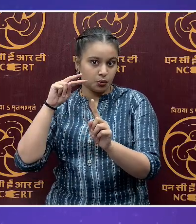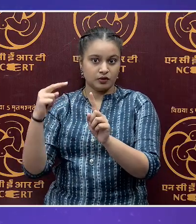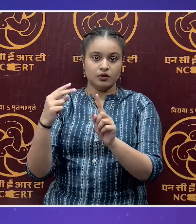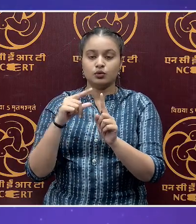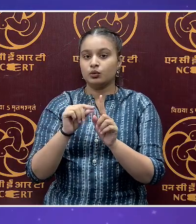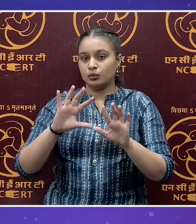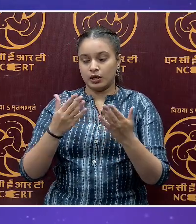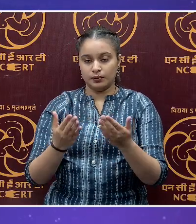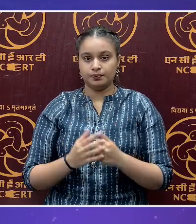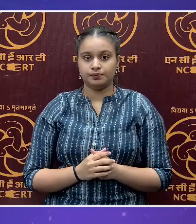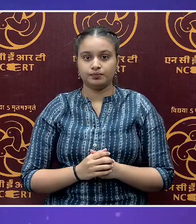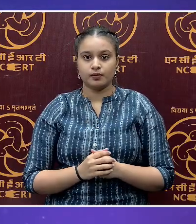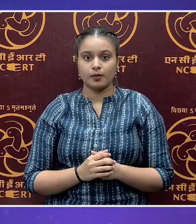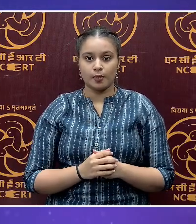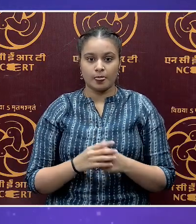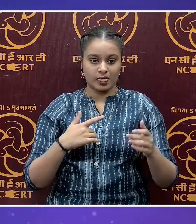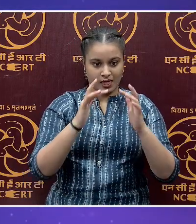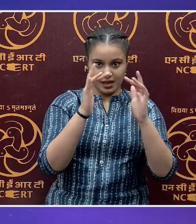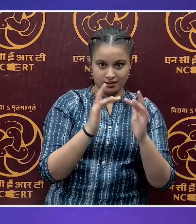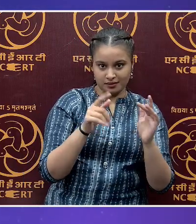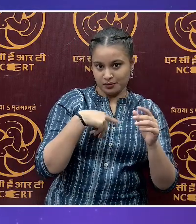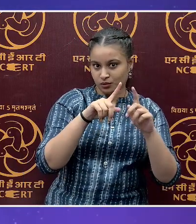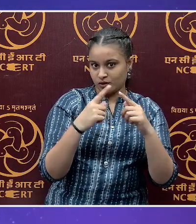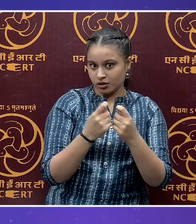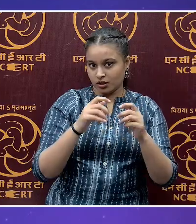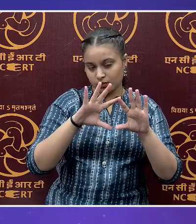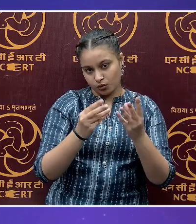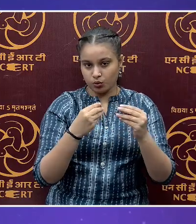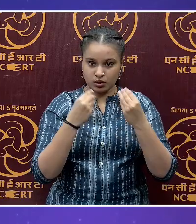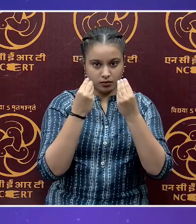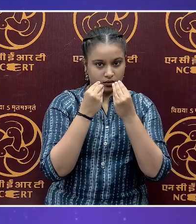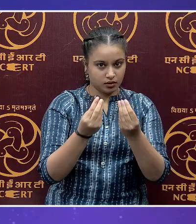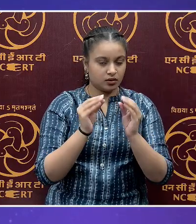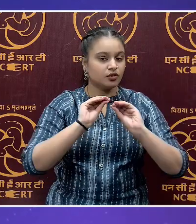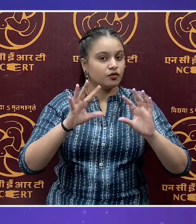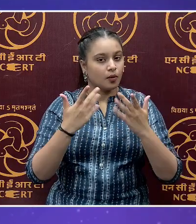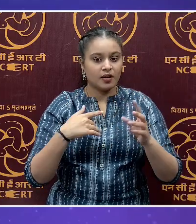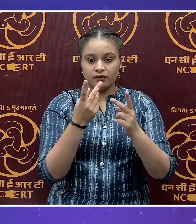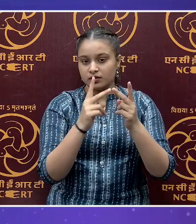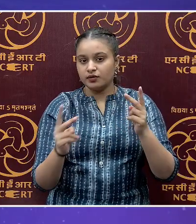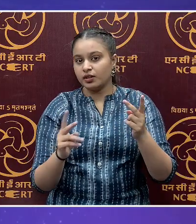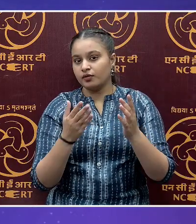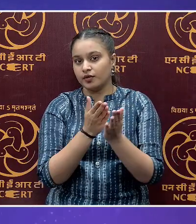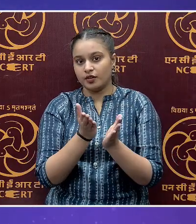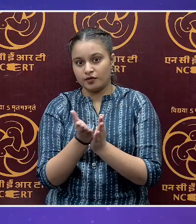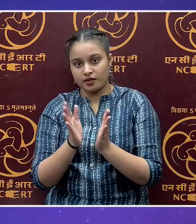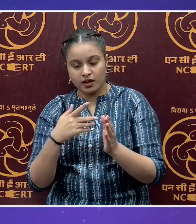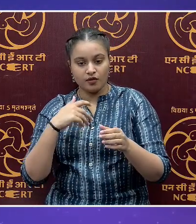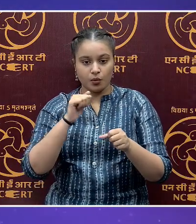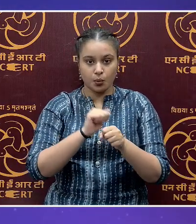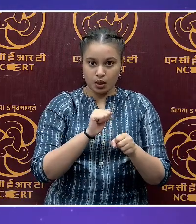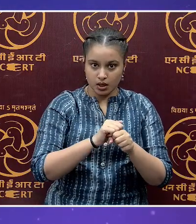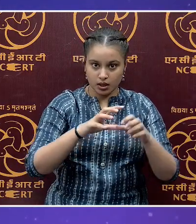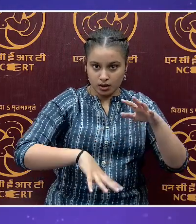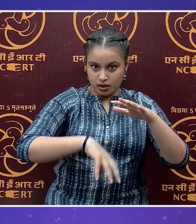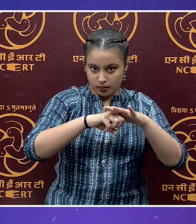Okay. So, as my technical team has demonstrated to you, while adding a teacher, there are many feature like we have bulk upload. Okay. So,